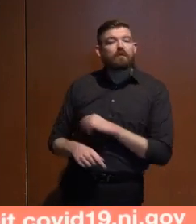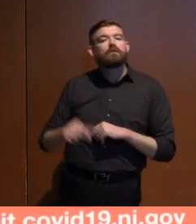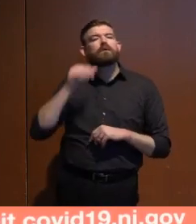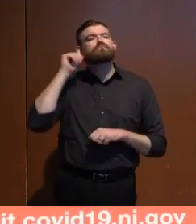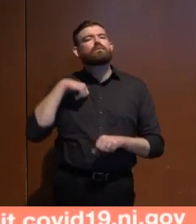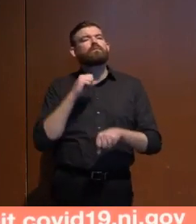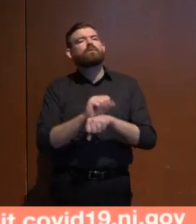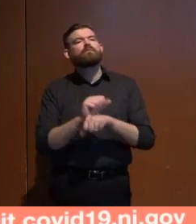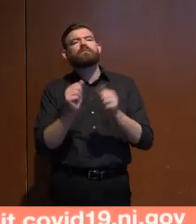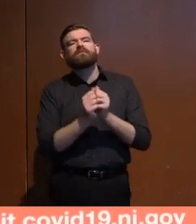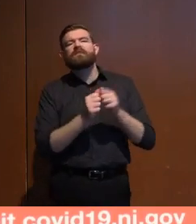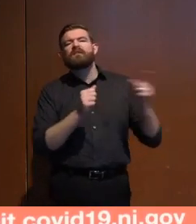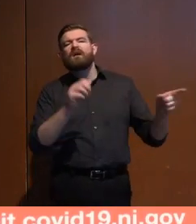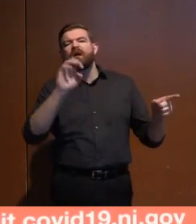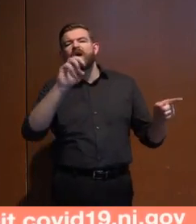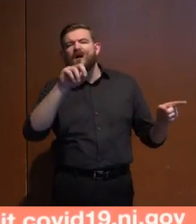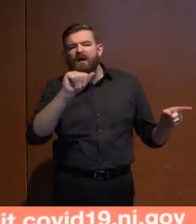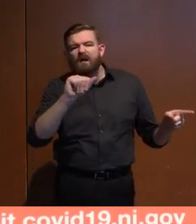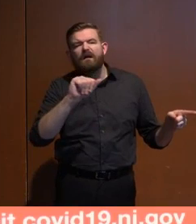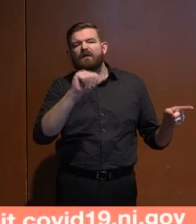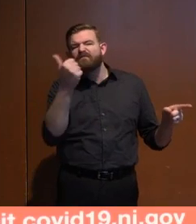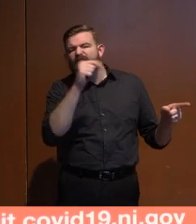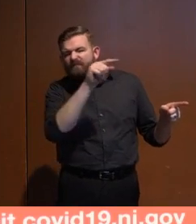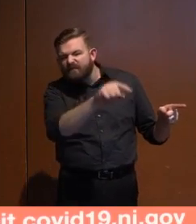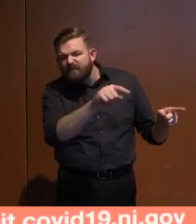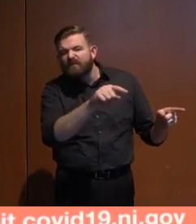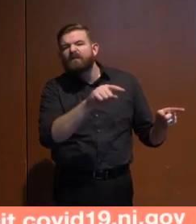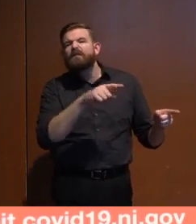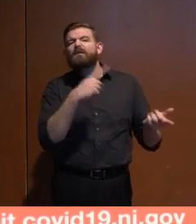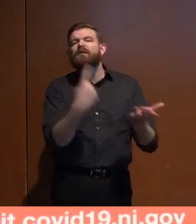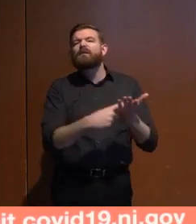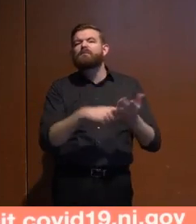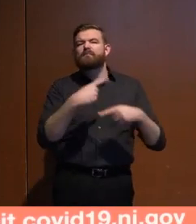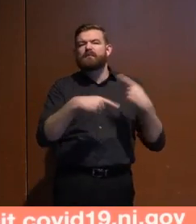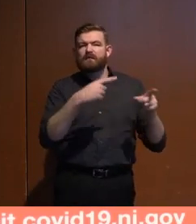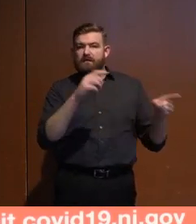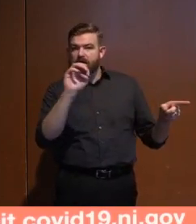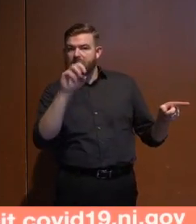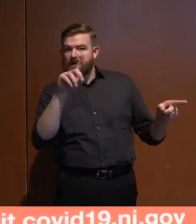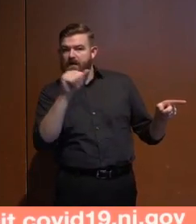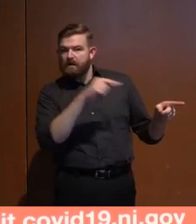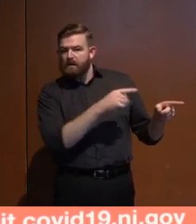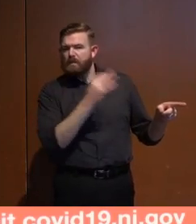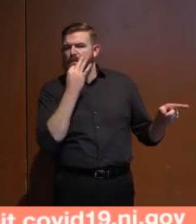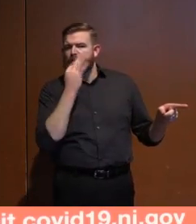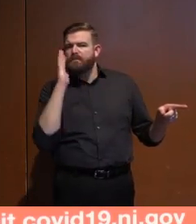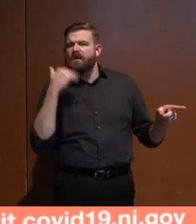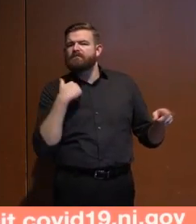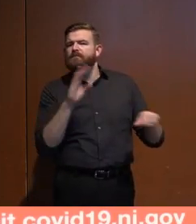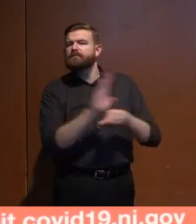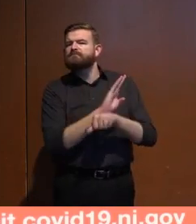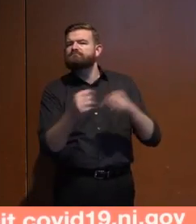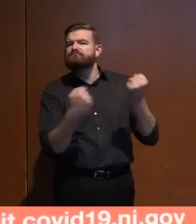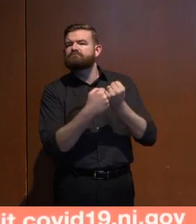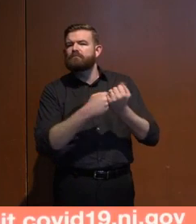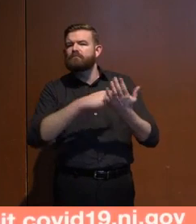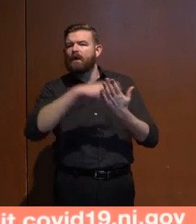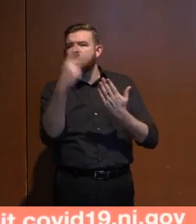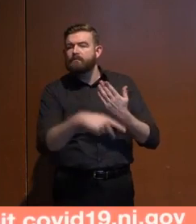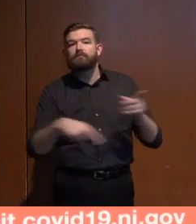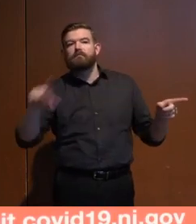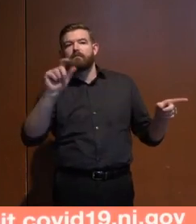we were the primary place to go for answers about EDA's forthcoming business assistance programs. In addition, for